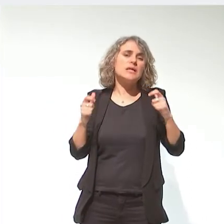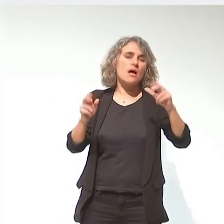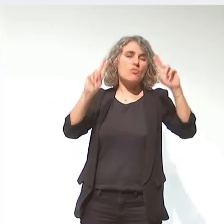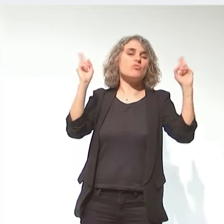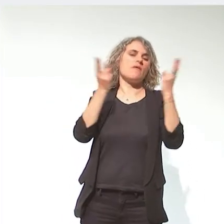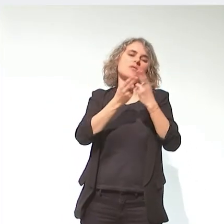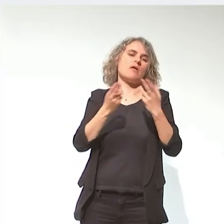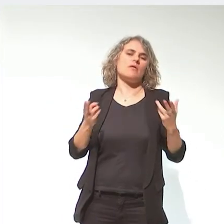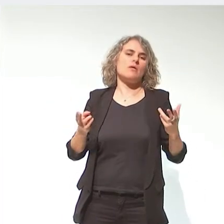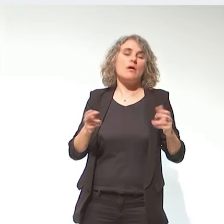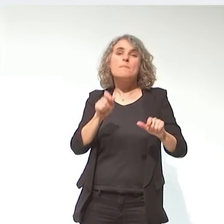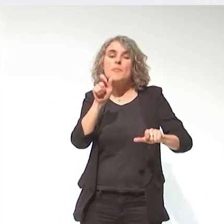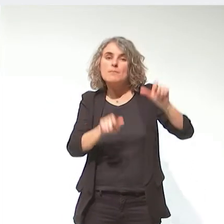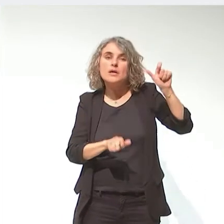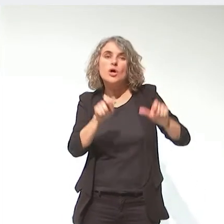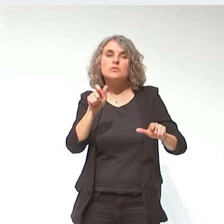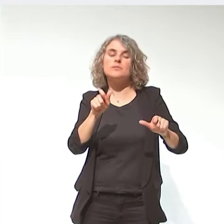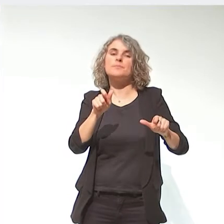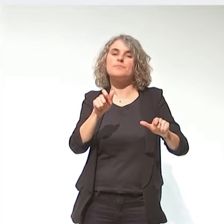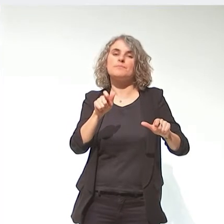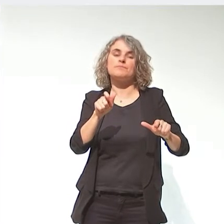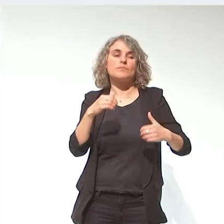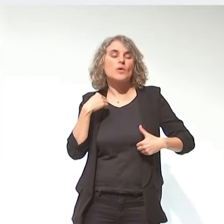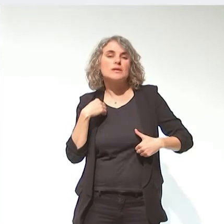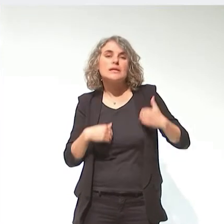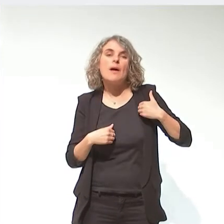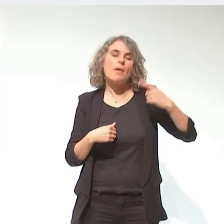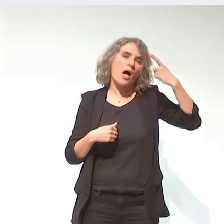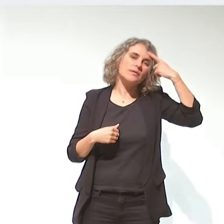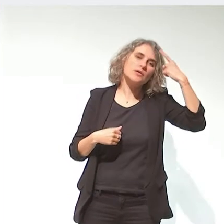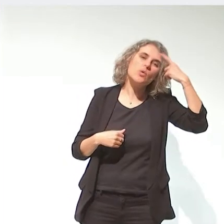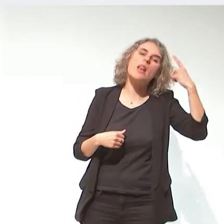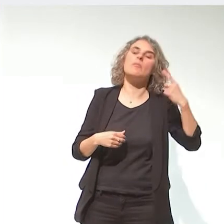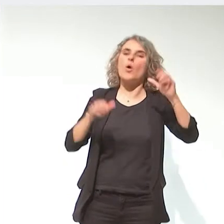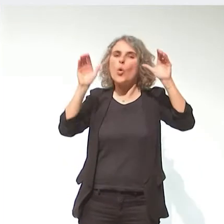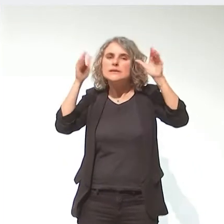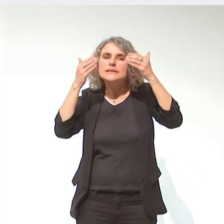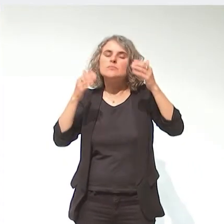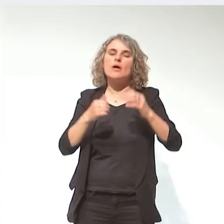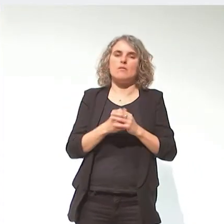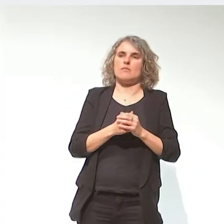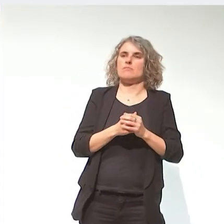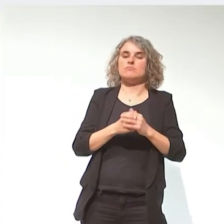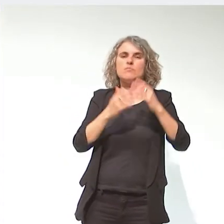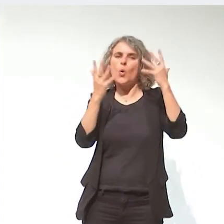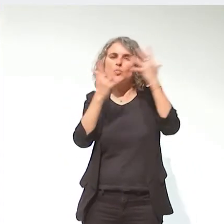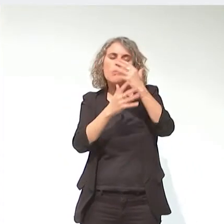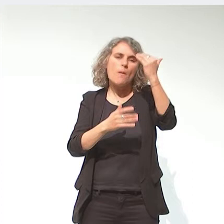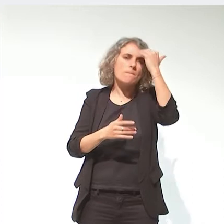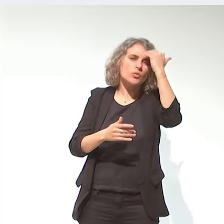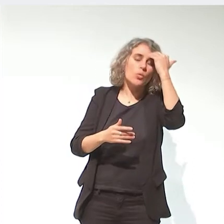This is a universal accessibility, so people suffering from intellectual